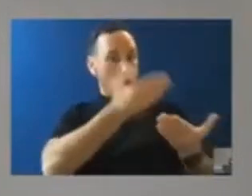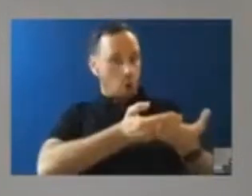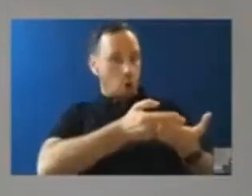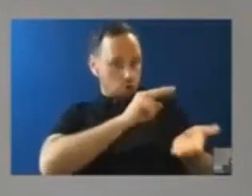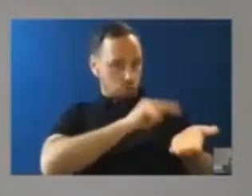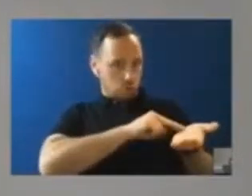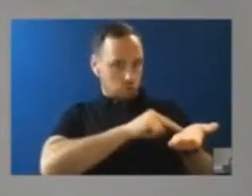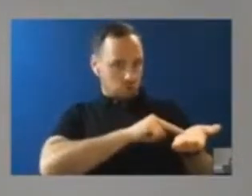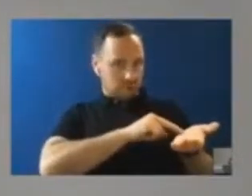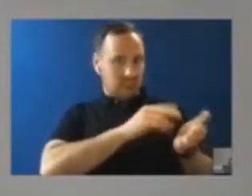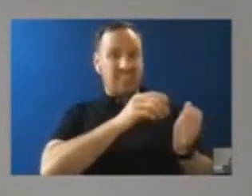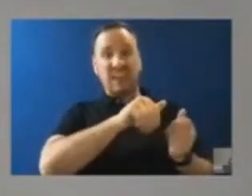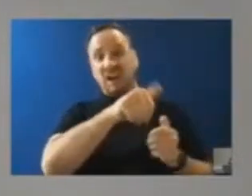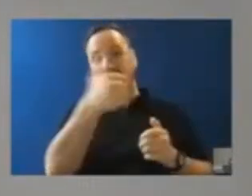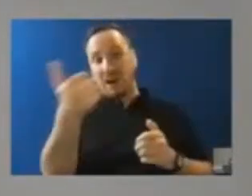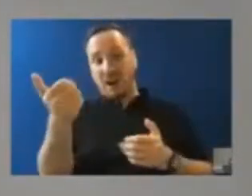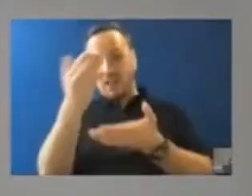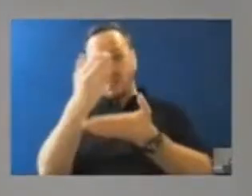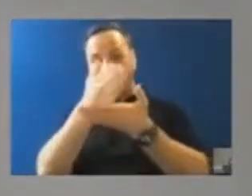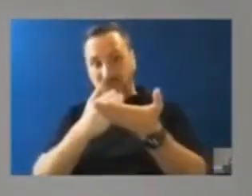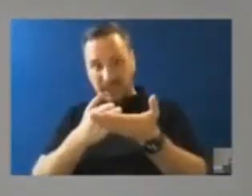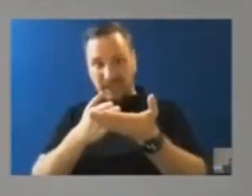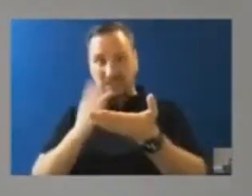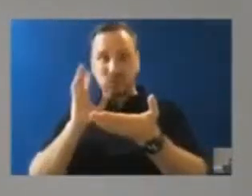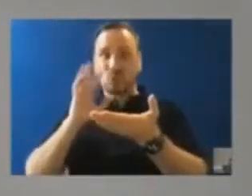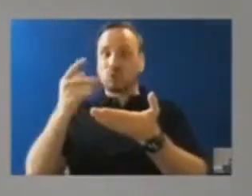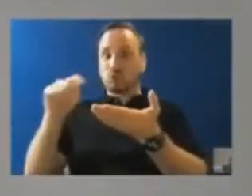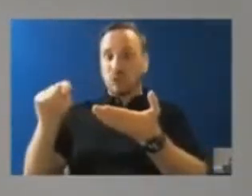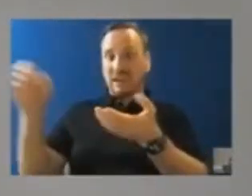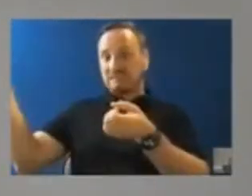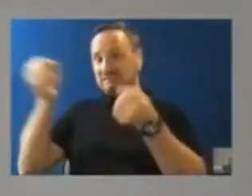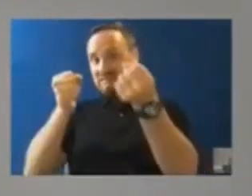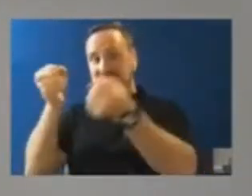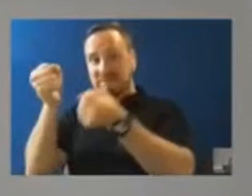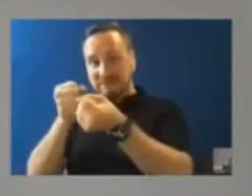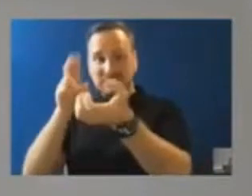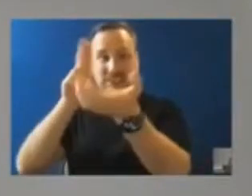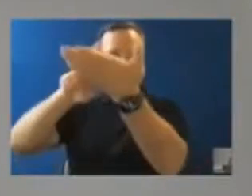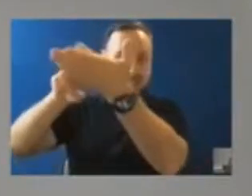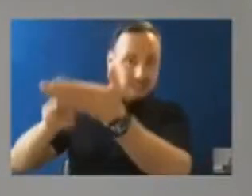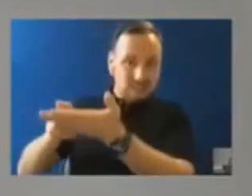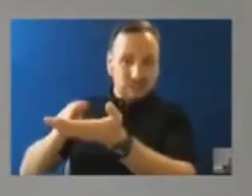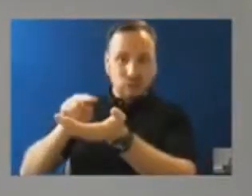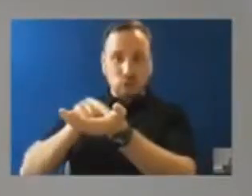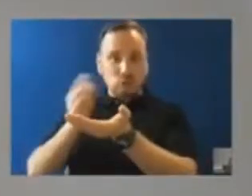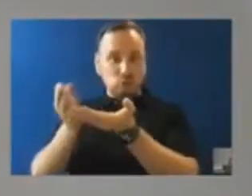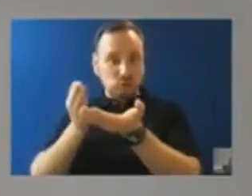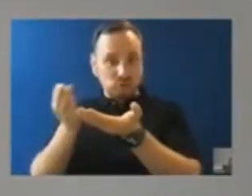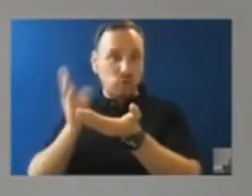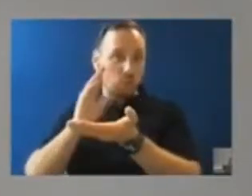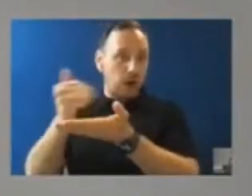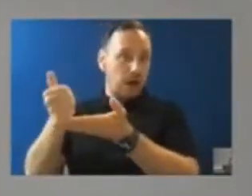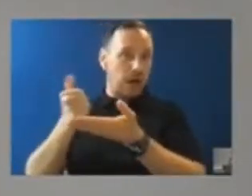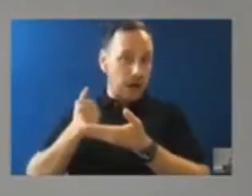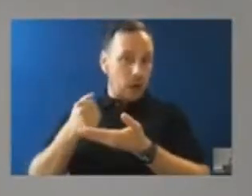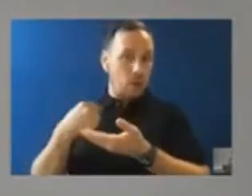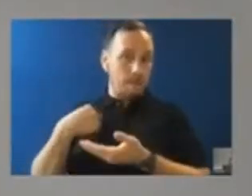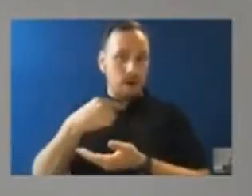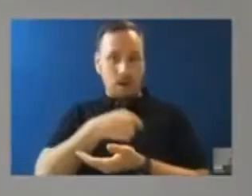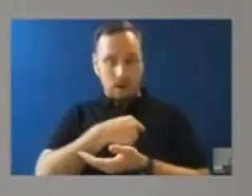phase and backfill where we need to. And the contracted nursing services are going to help us not supplant